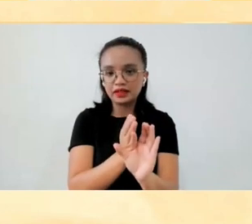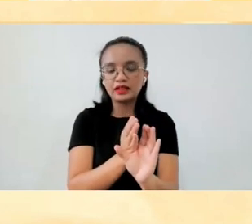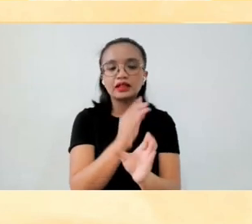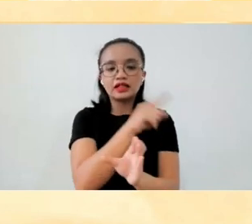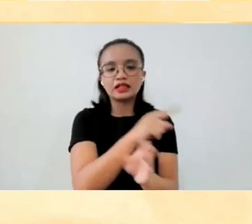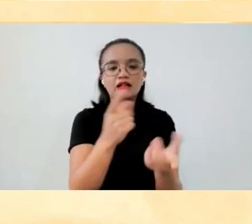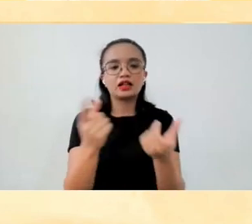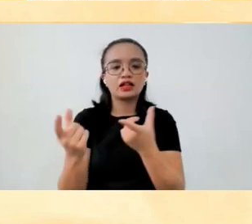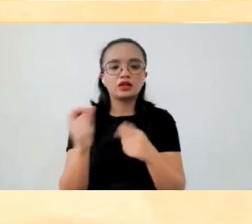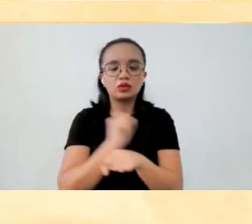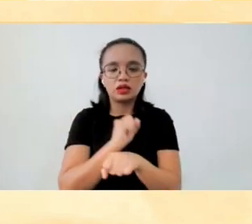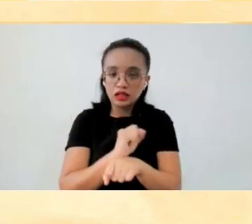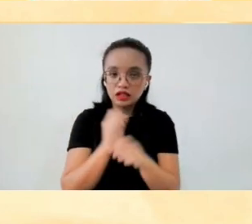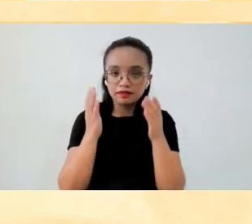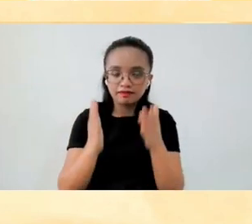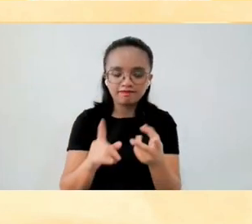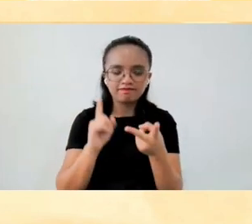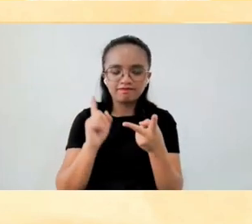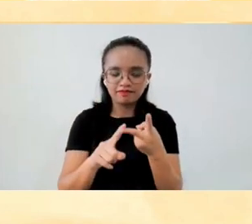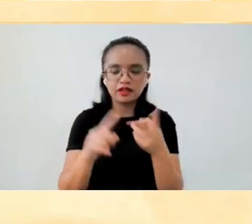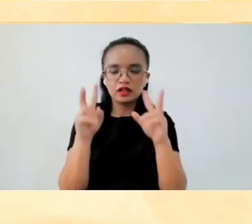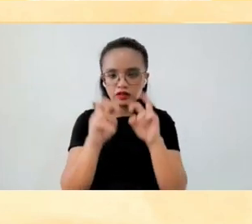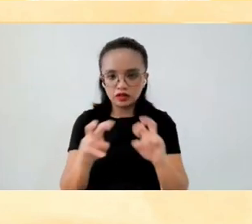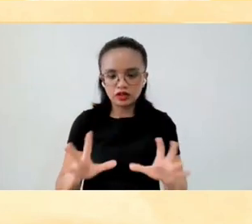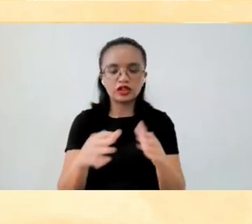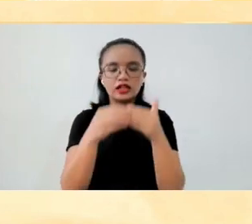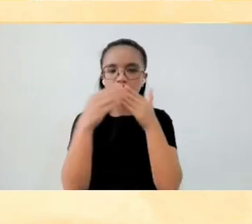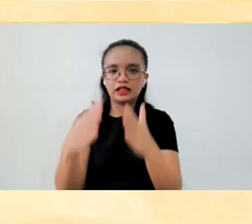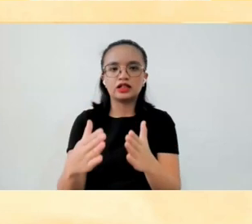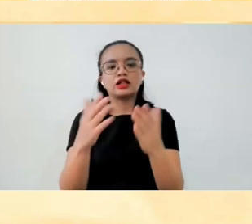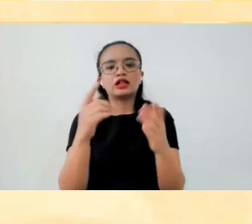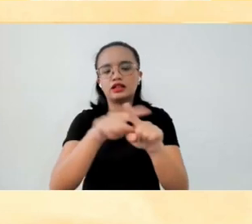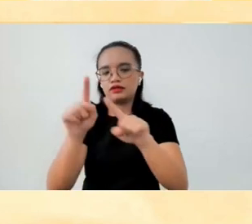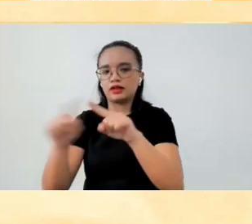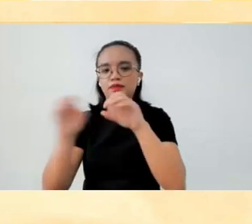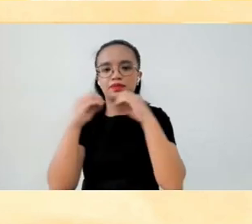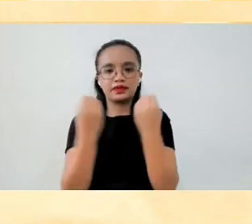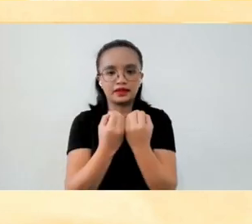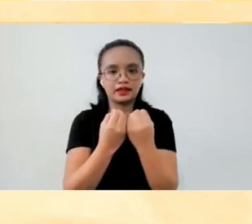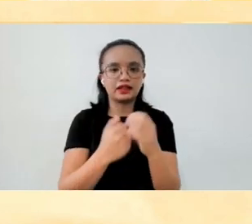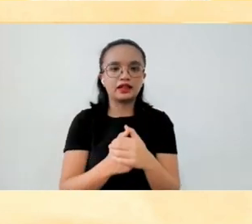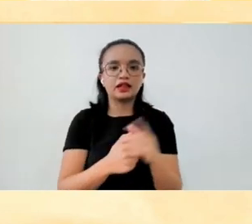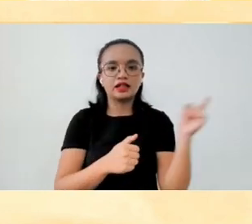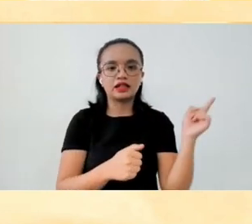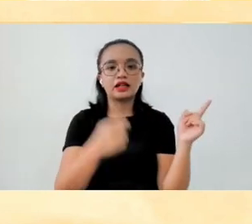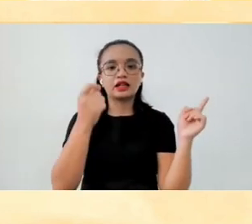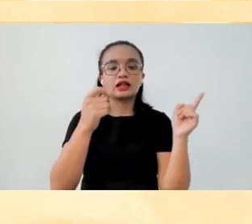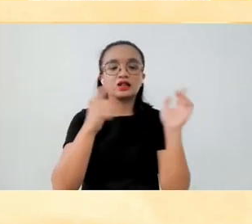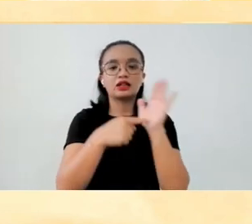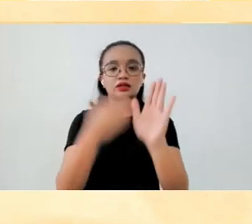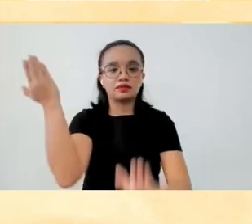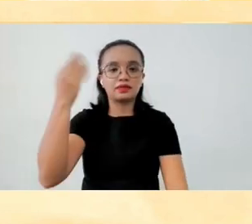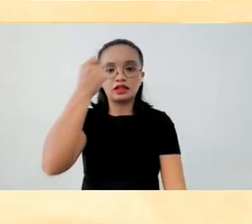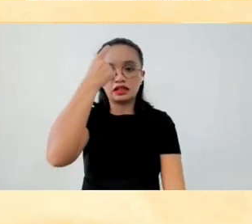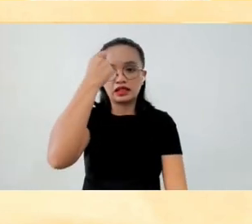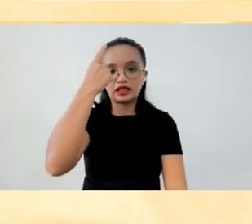practitioner, researcher, and leader in different organizations. To present understanding and responding to trauma